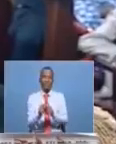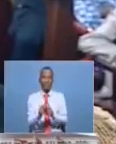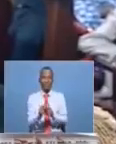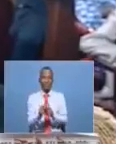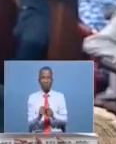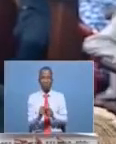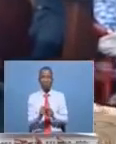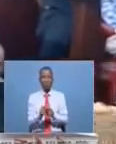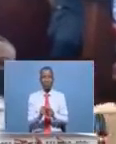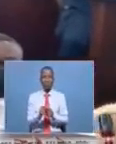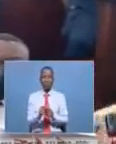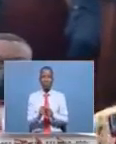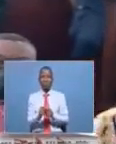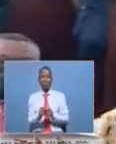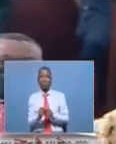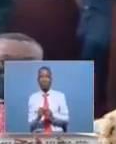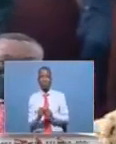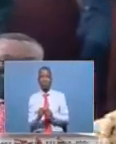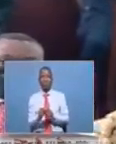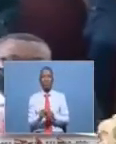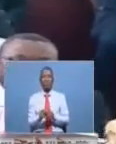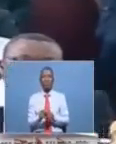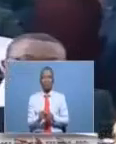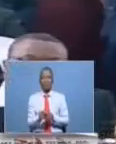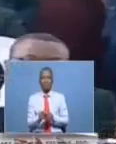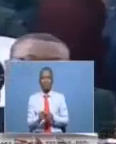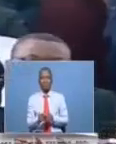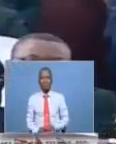But, my lords,